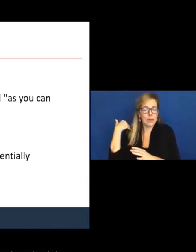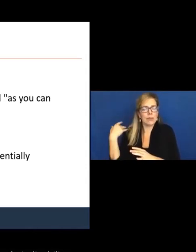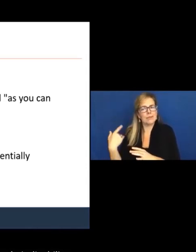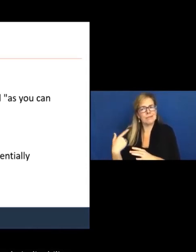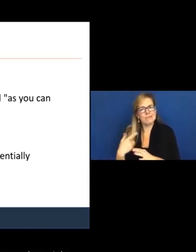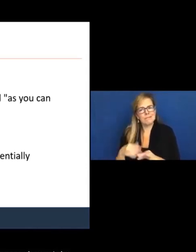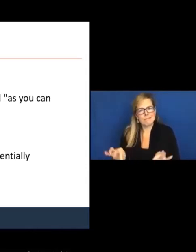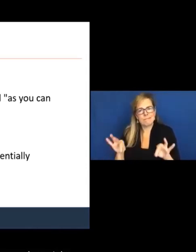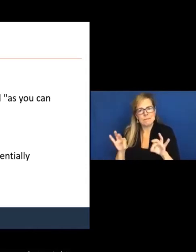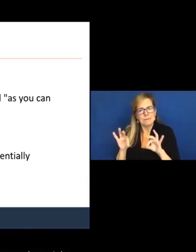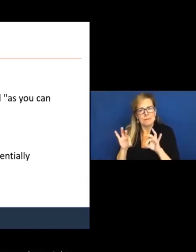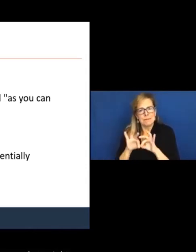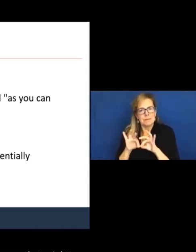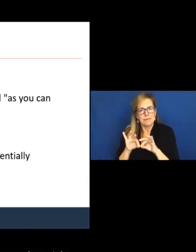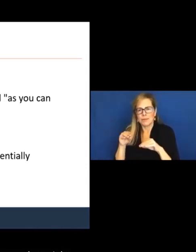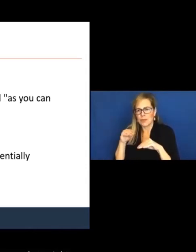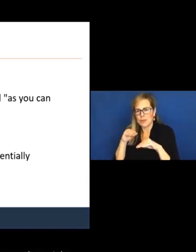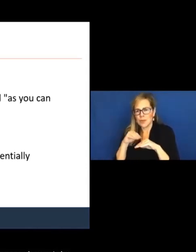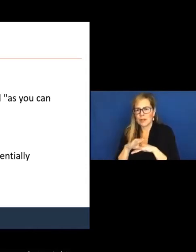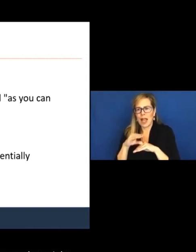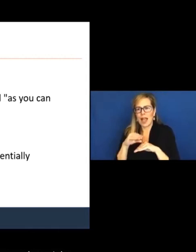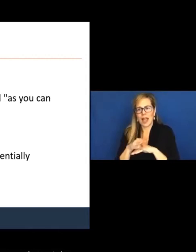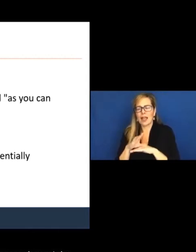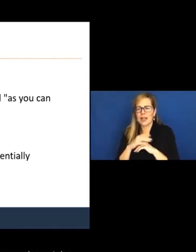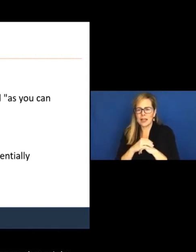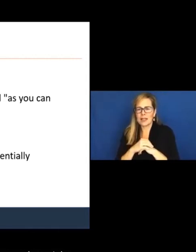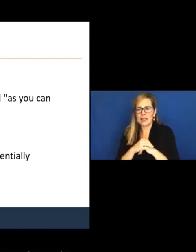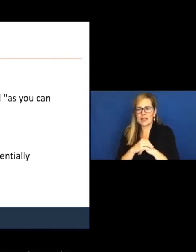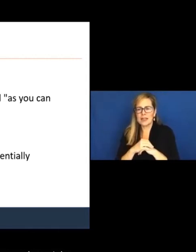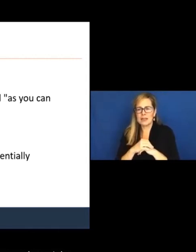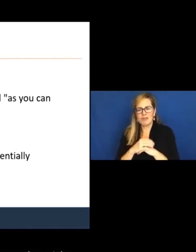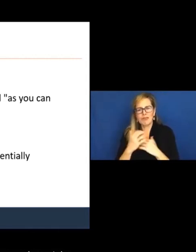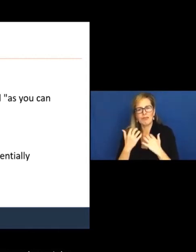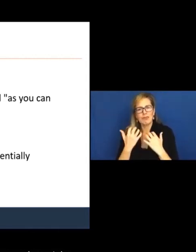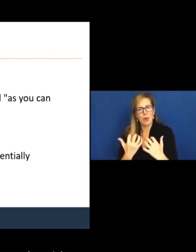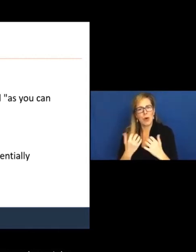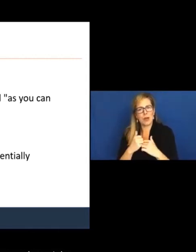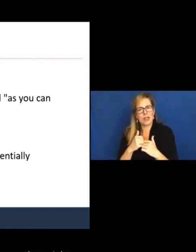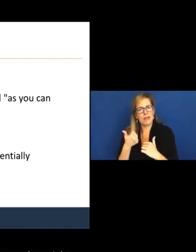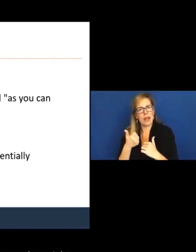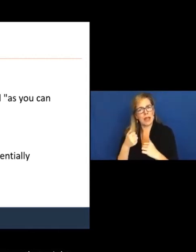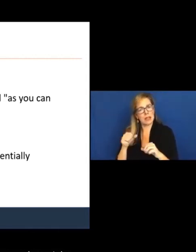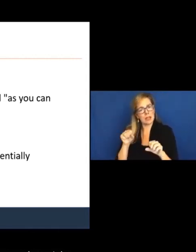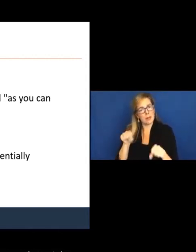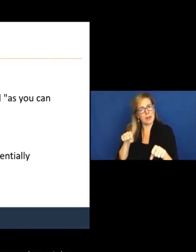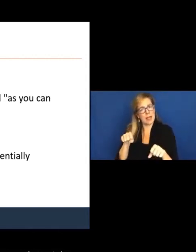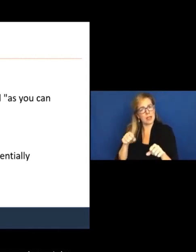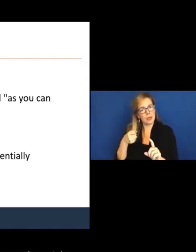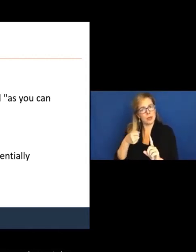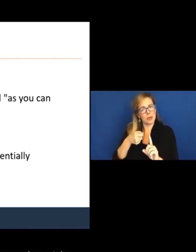advise our audience of any potential triggers that might cause them harm.